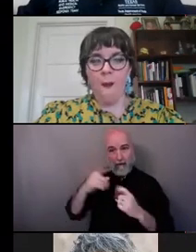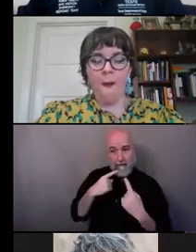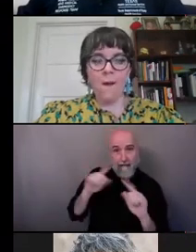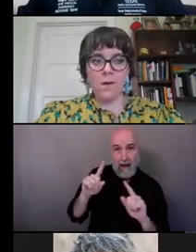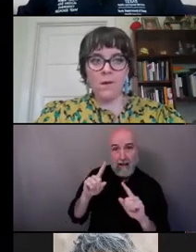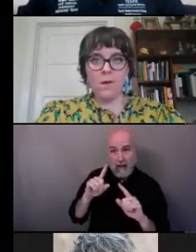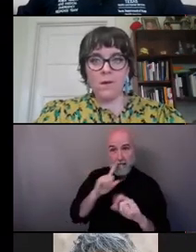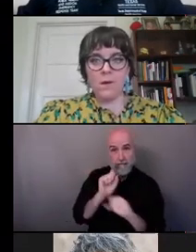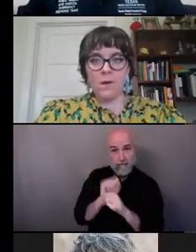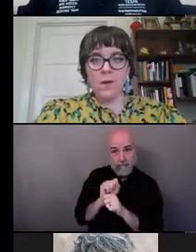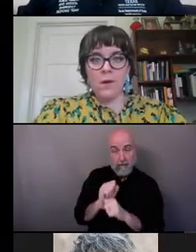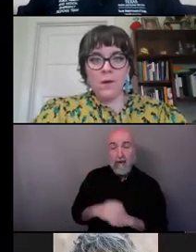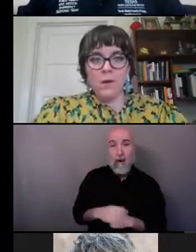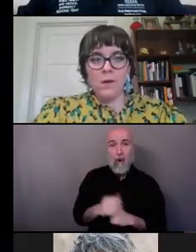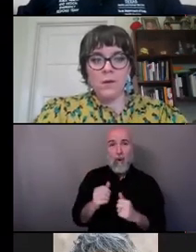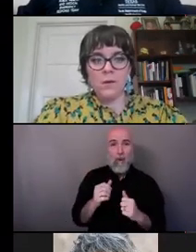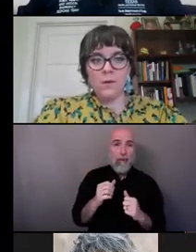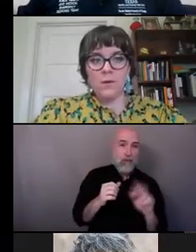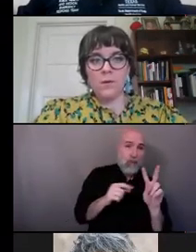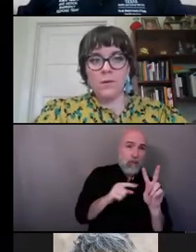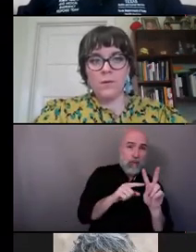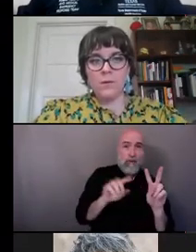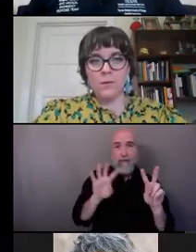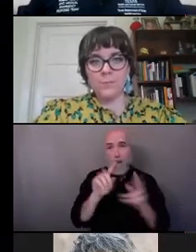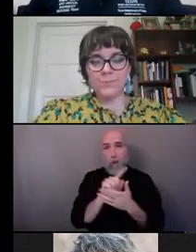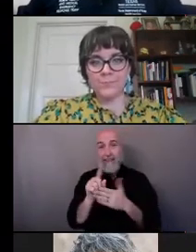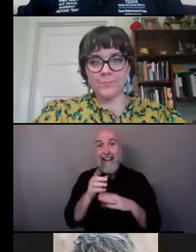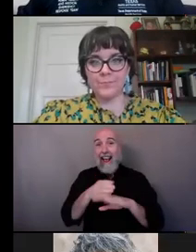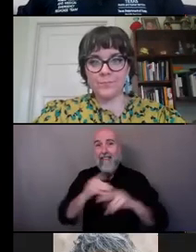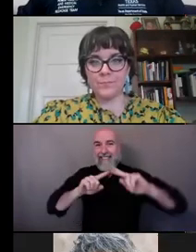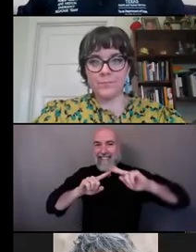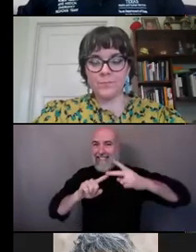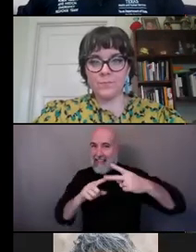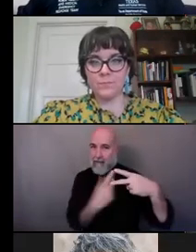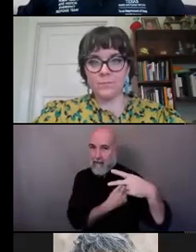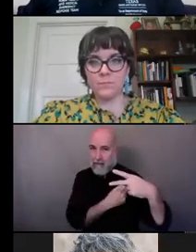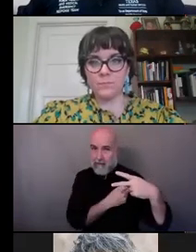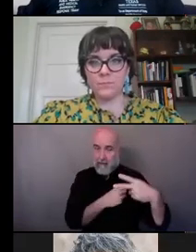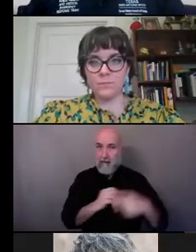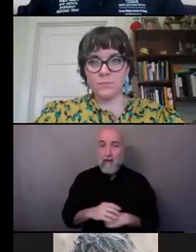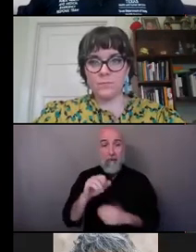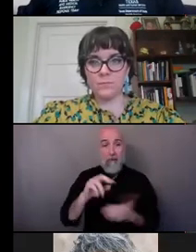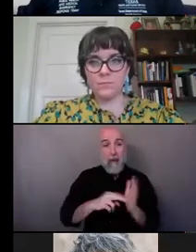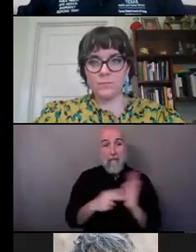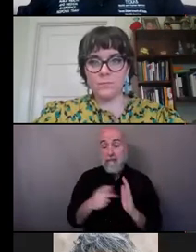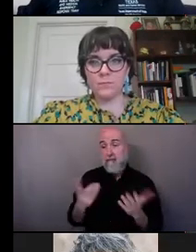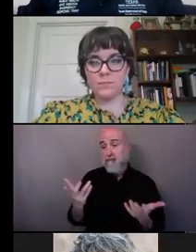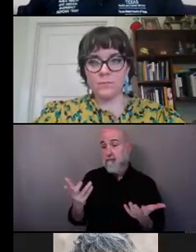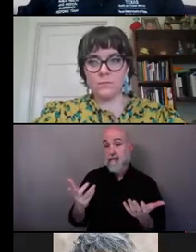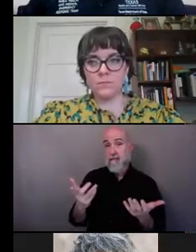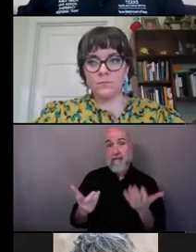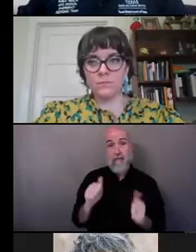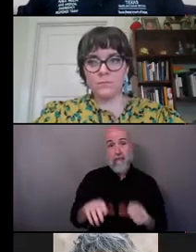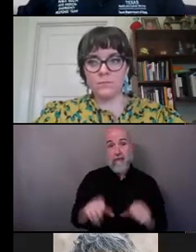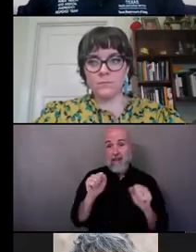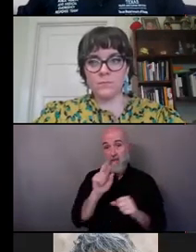effectiveness between 2 and 4 weeks after the person was fully vaccinated. And so that means it may take 2 to